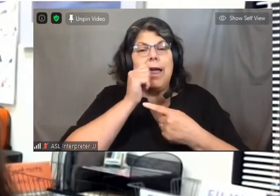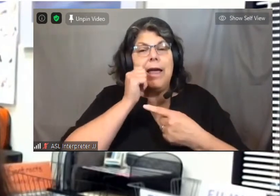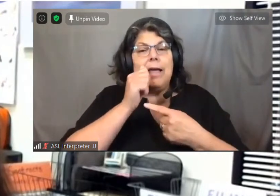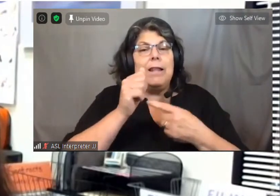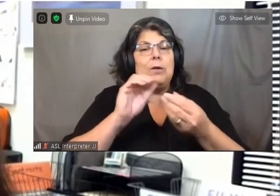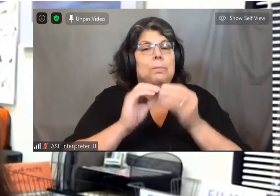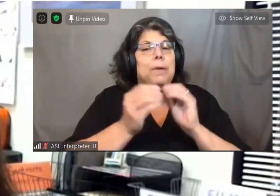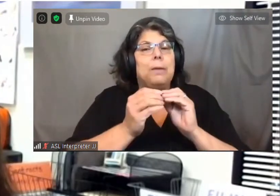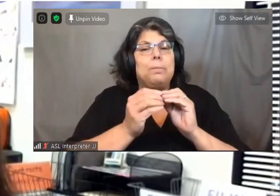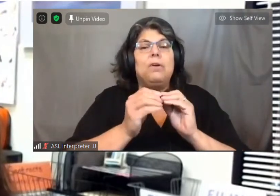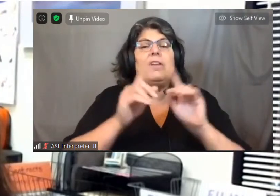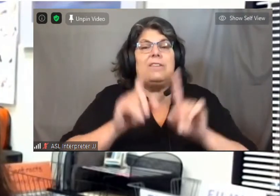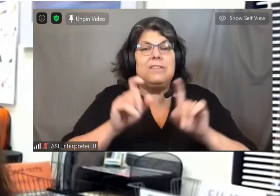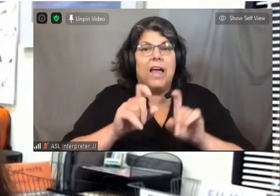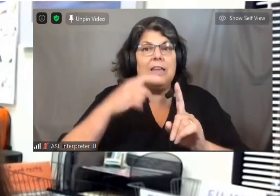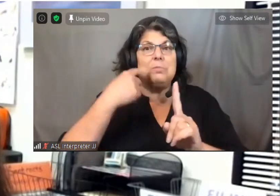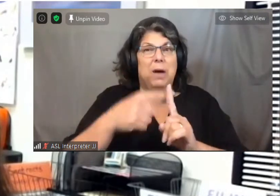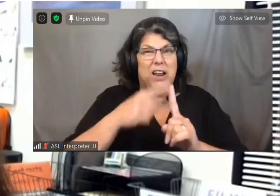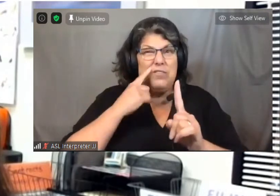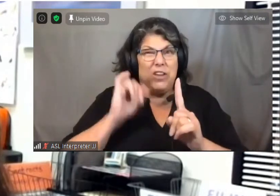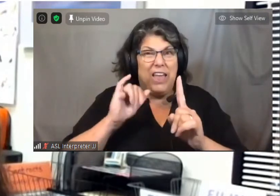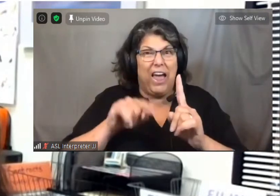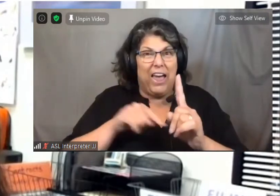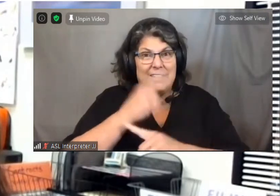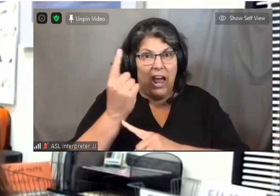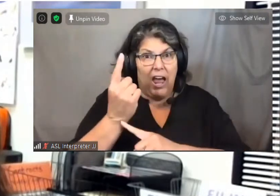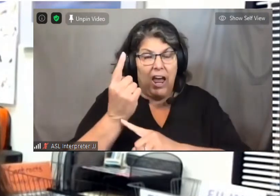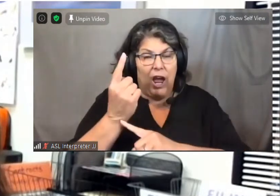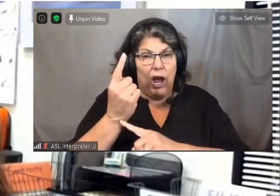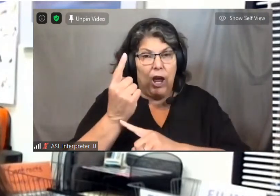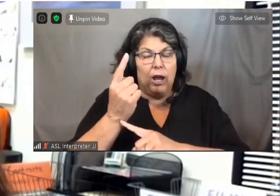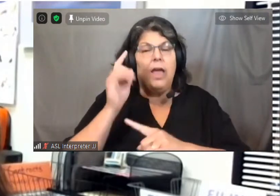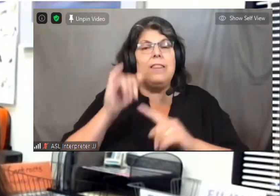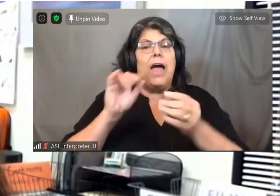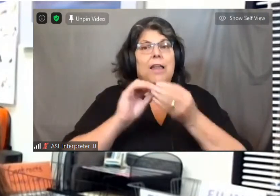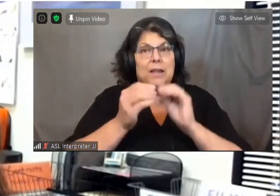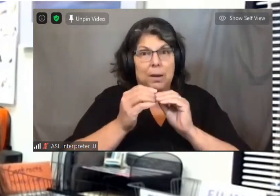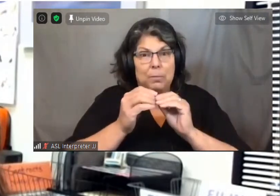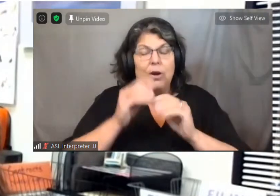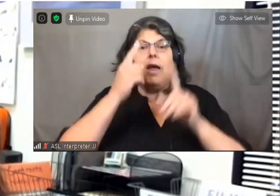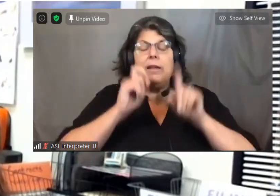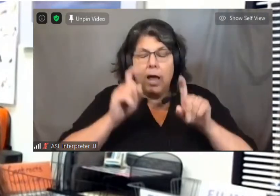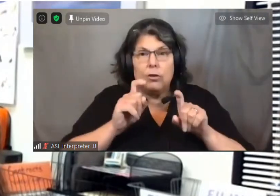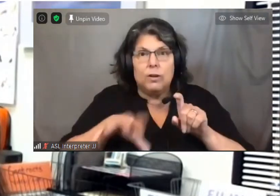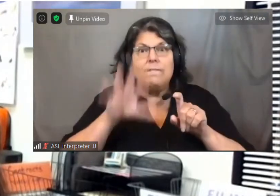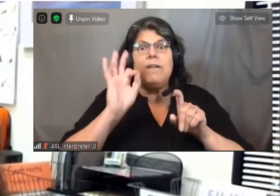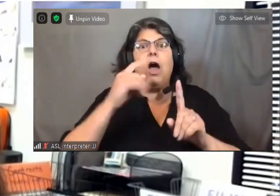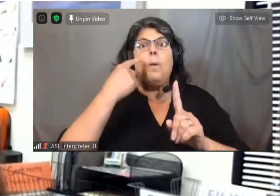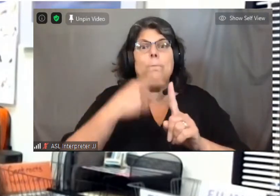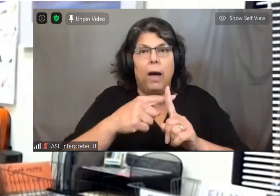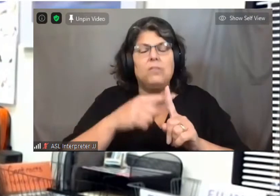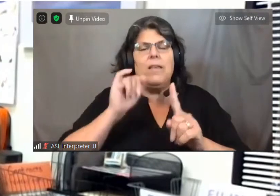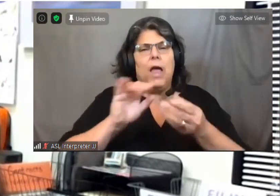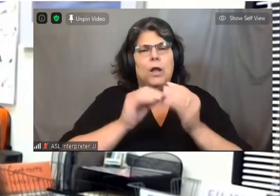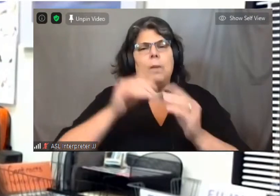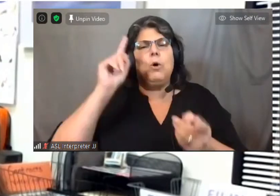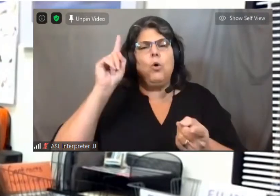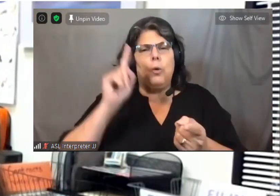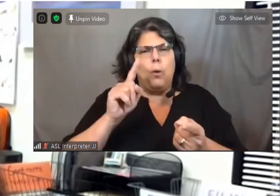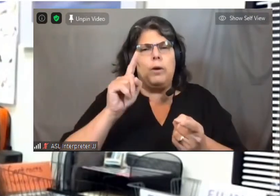of people that have tested positive that day has been decreasing. And so when I said that we are